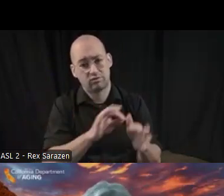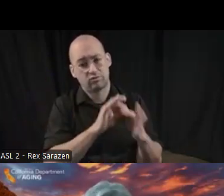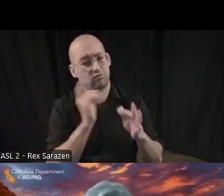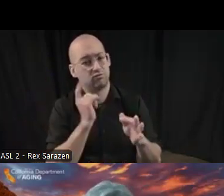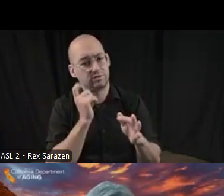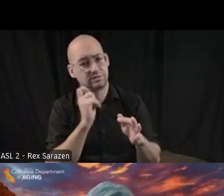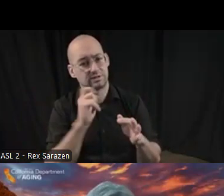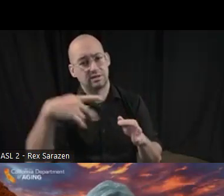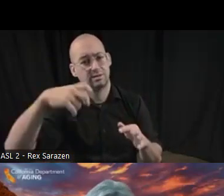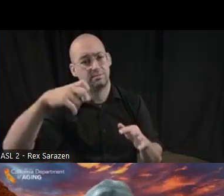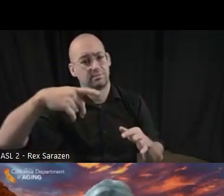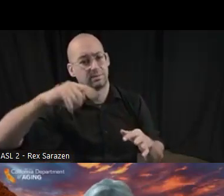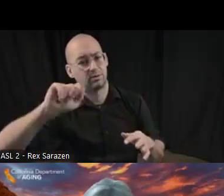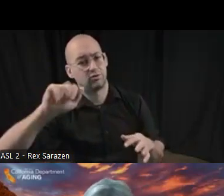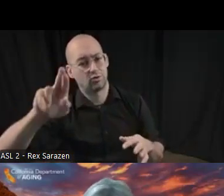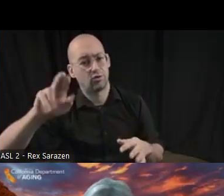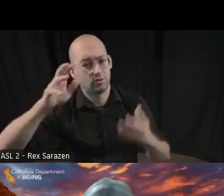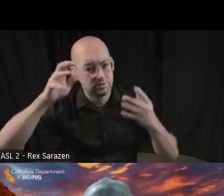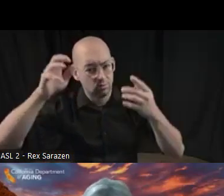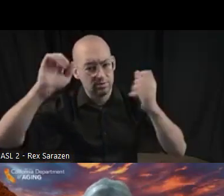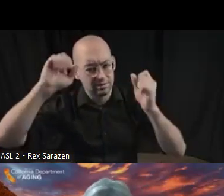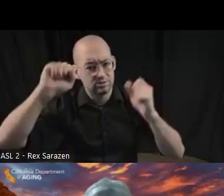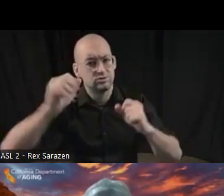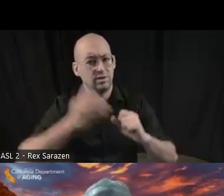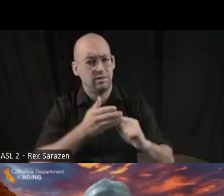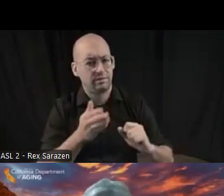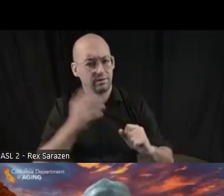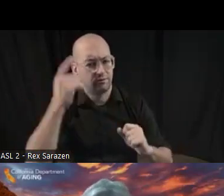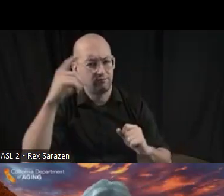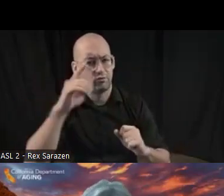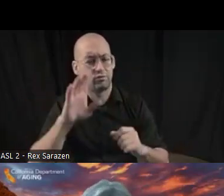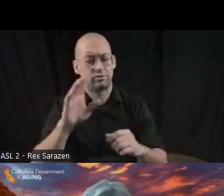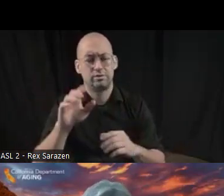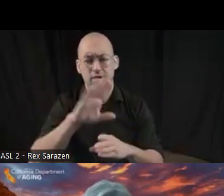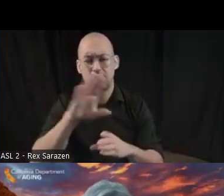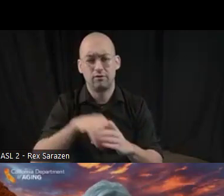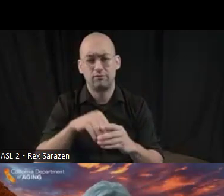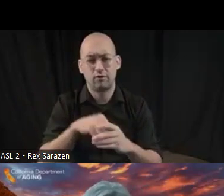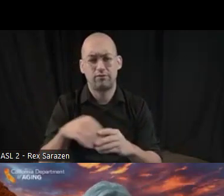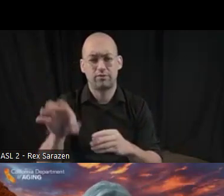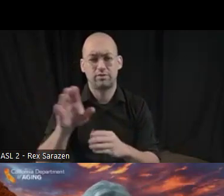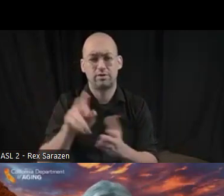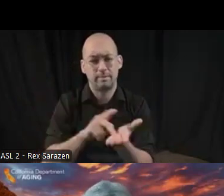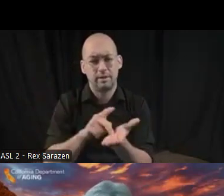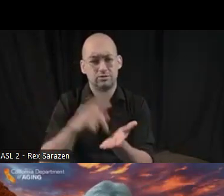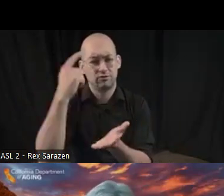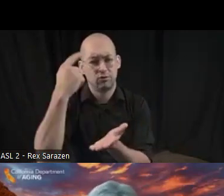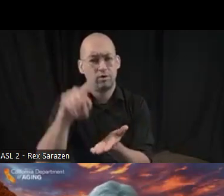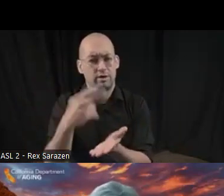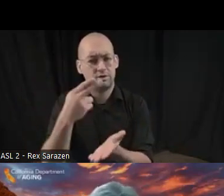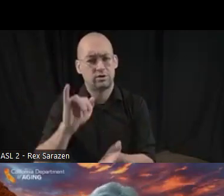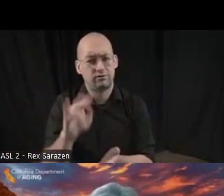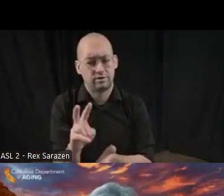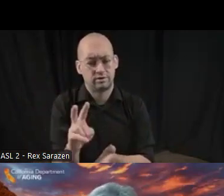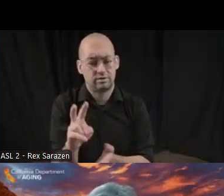to, which is a presidential, I don't even remember what it's for, but it's the presidential's fund for HIV, that people are not able to get